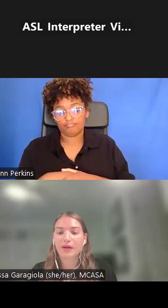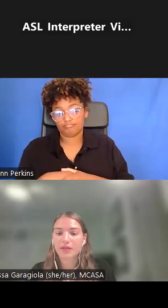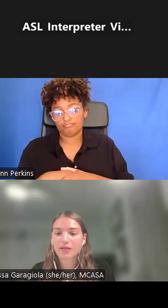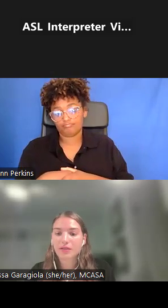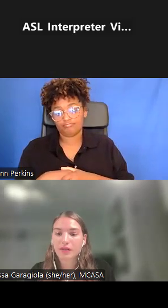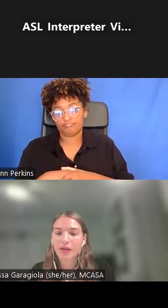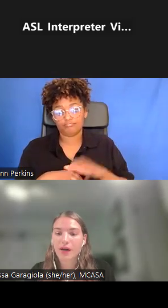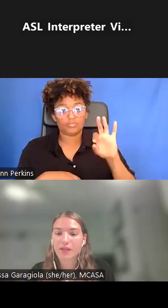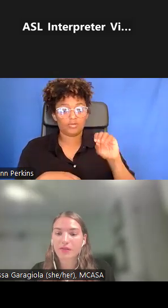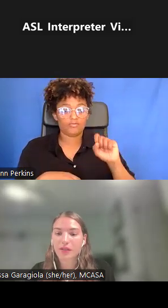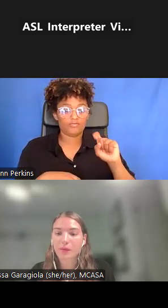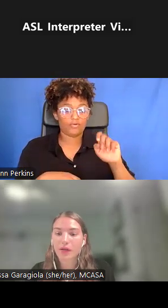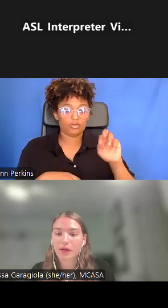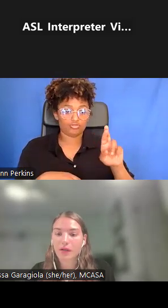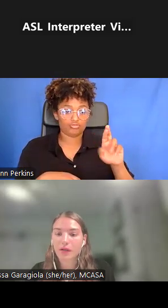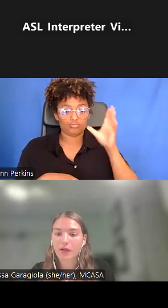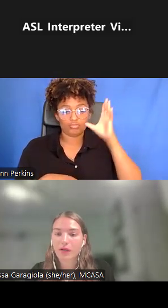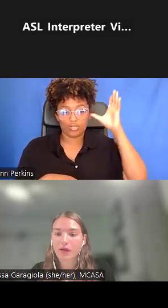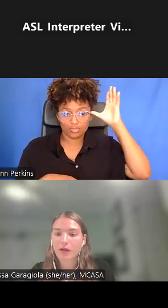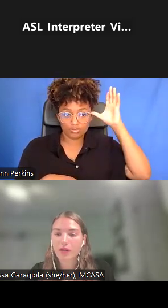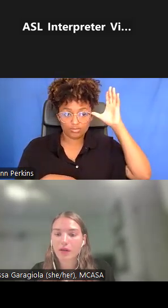Foster parents. Yeah, that's a really good one.